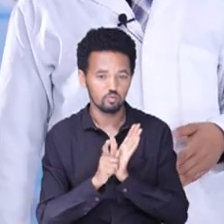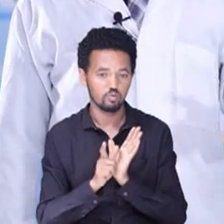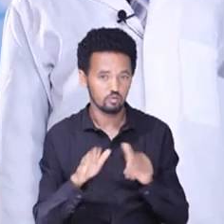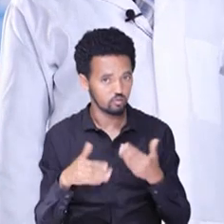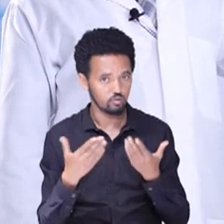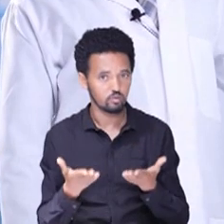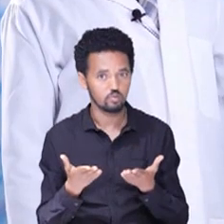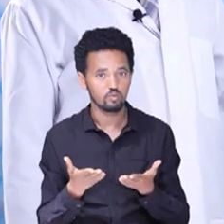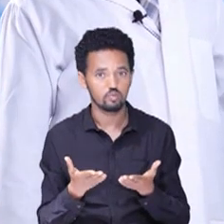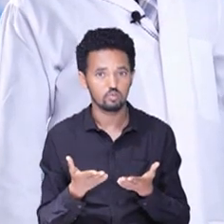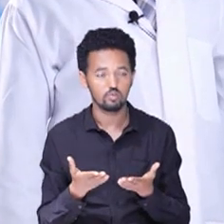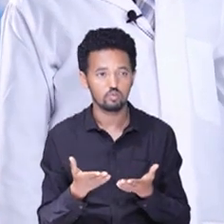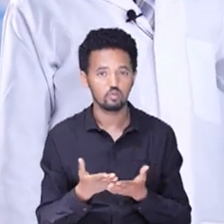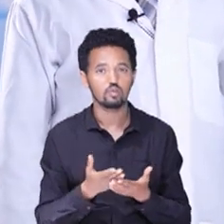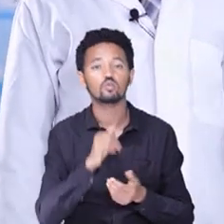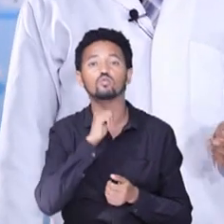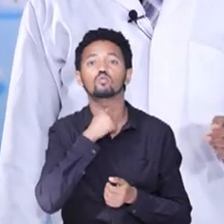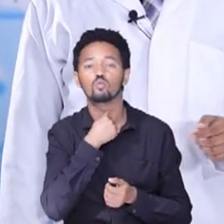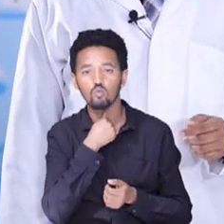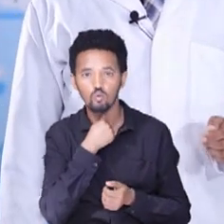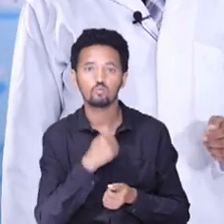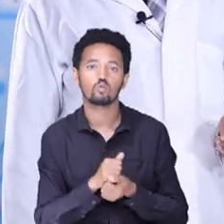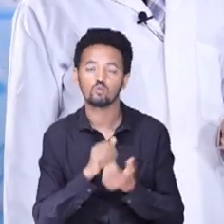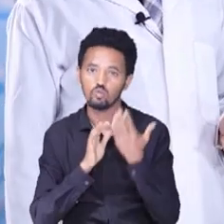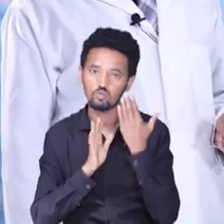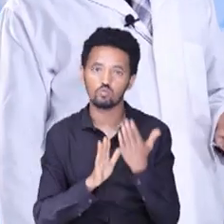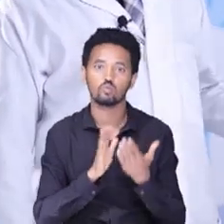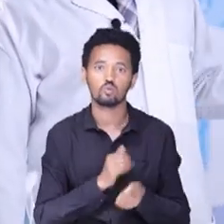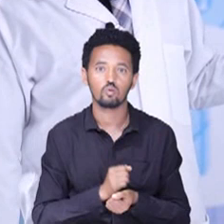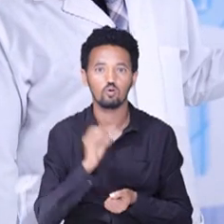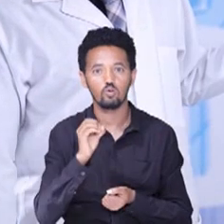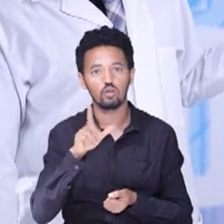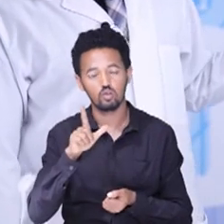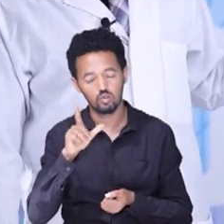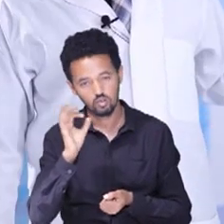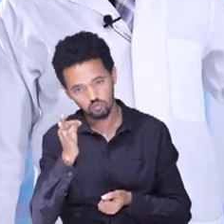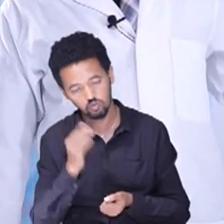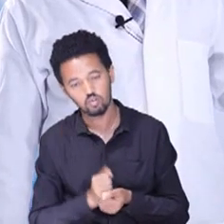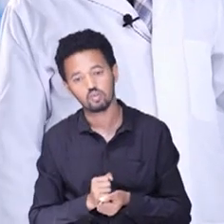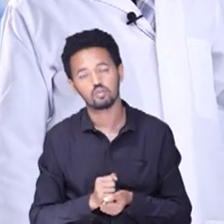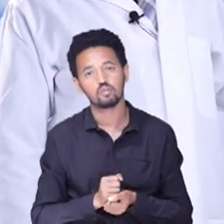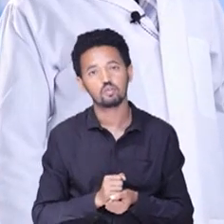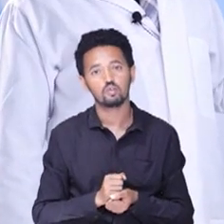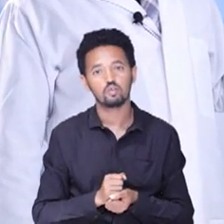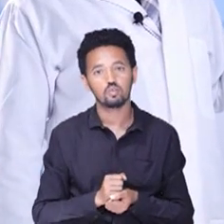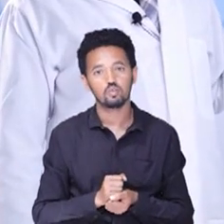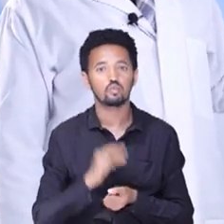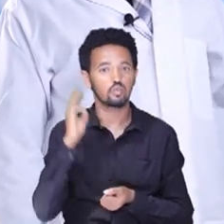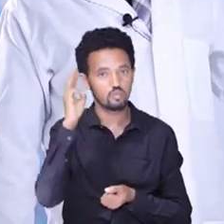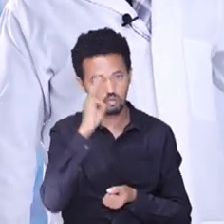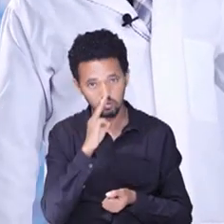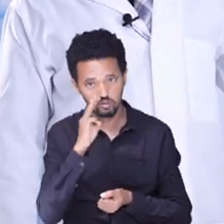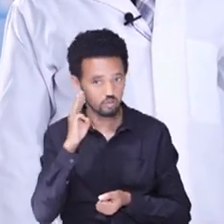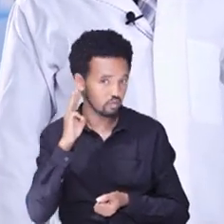example, the Oromo Liberation Front, OLF, the Sidama Liberation Front, the